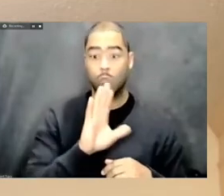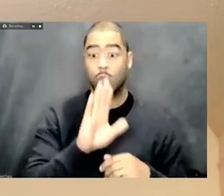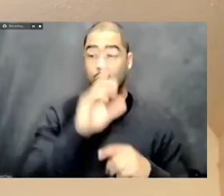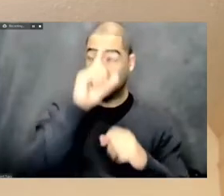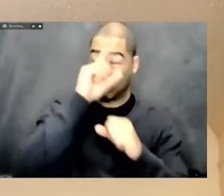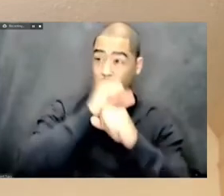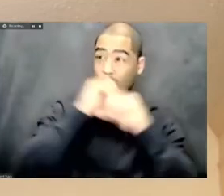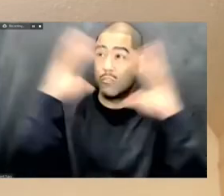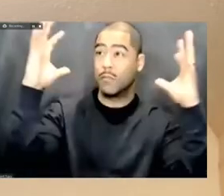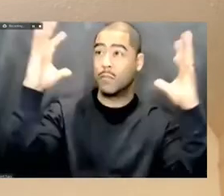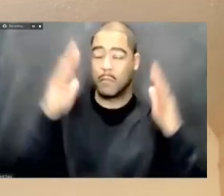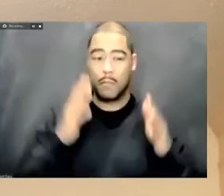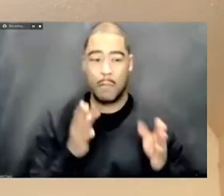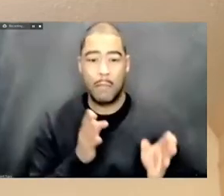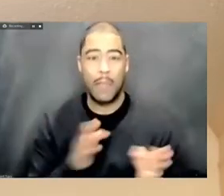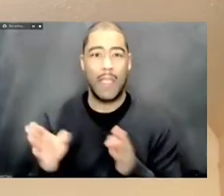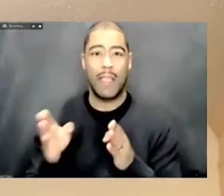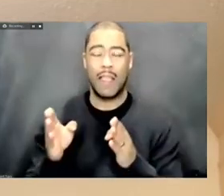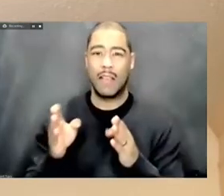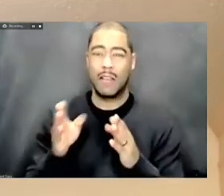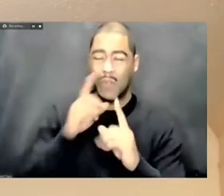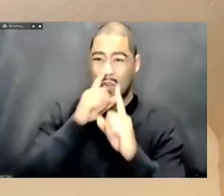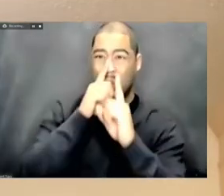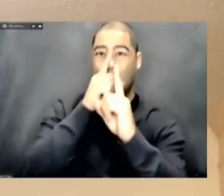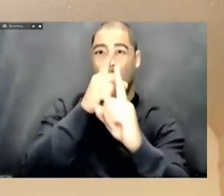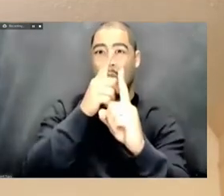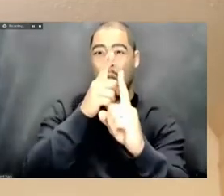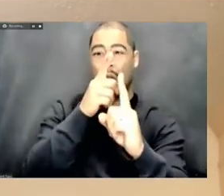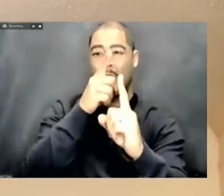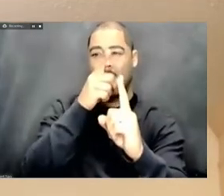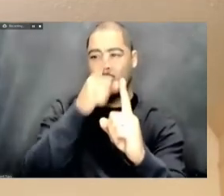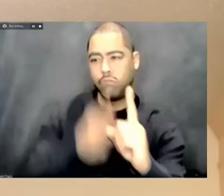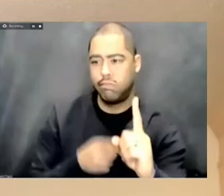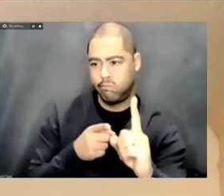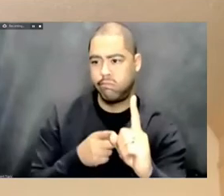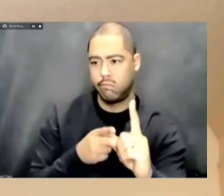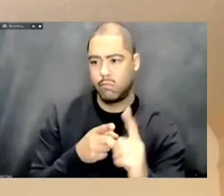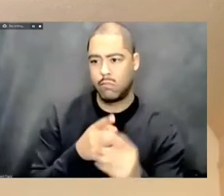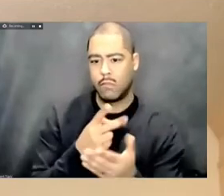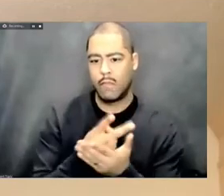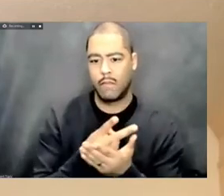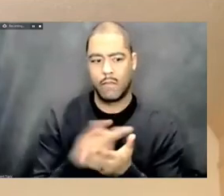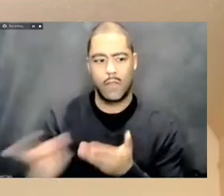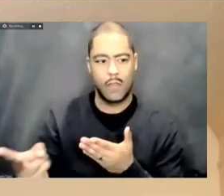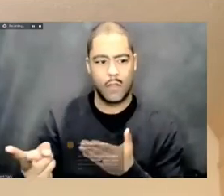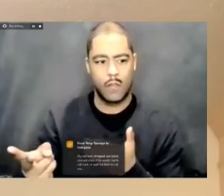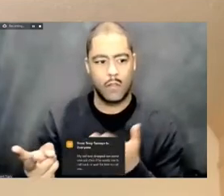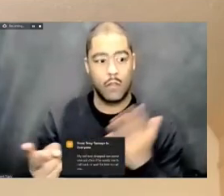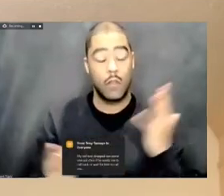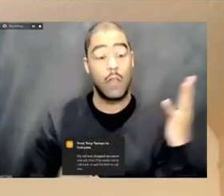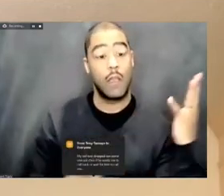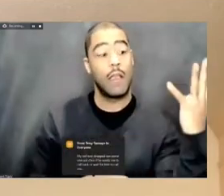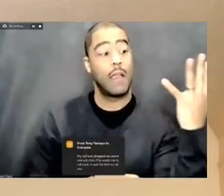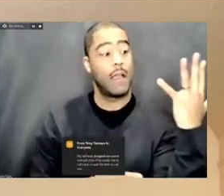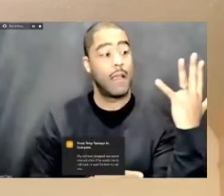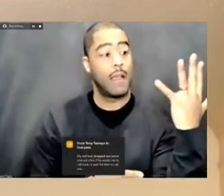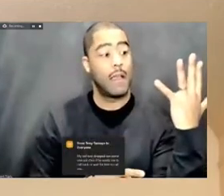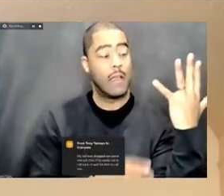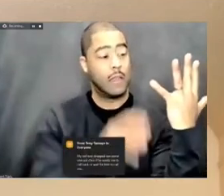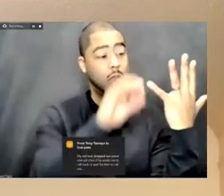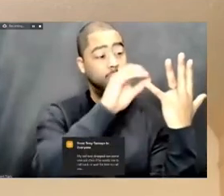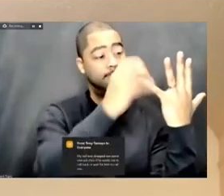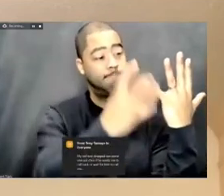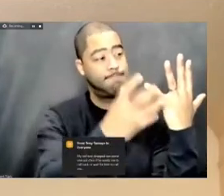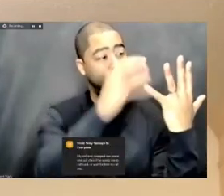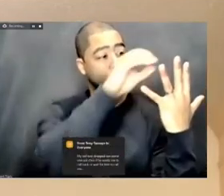The tree goes on unseasonedly. Lemons fall and fold into earth and begin